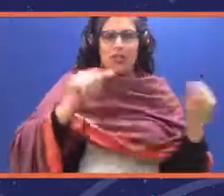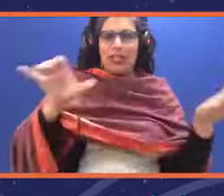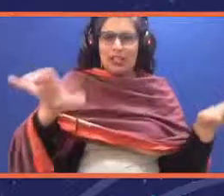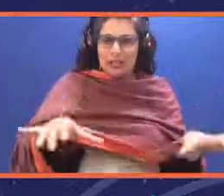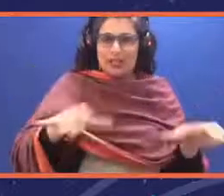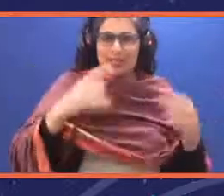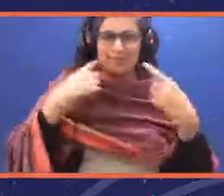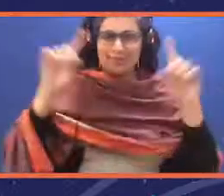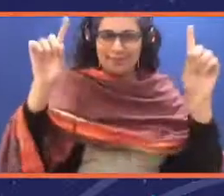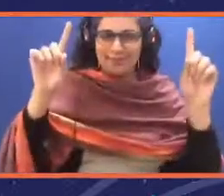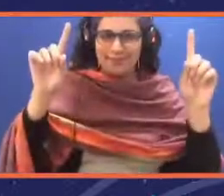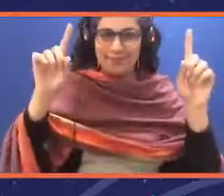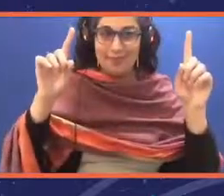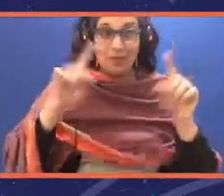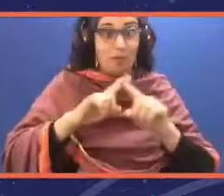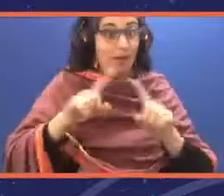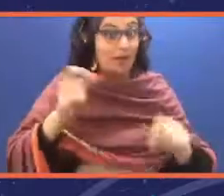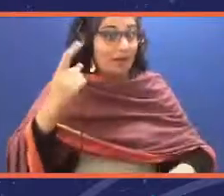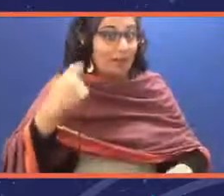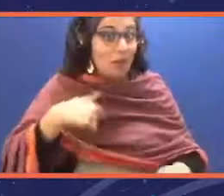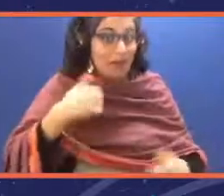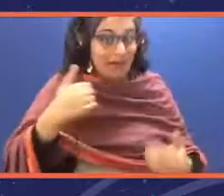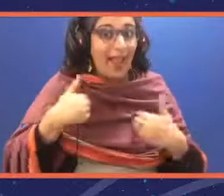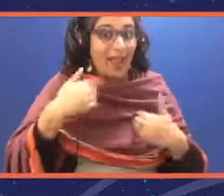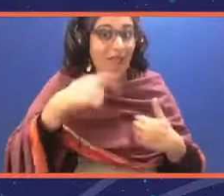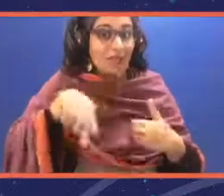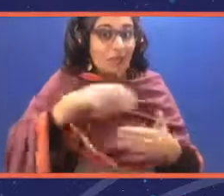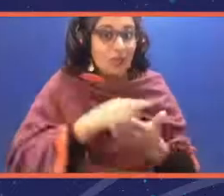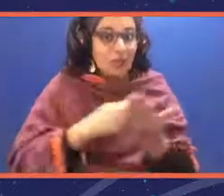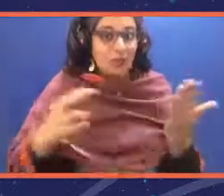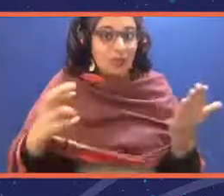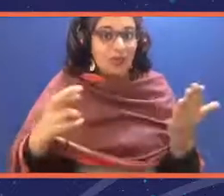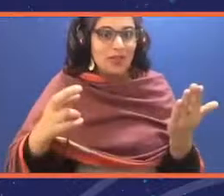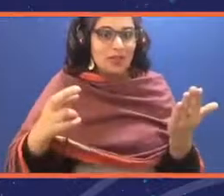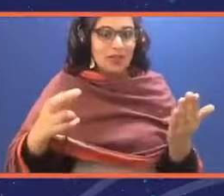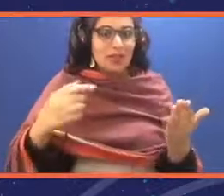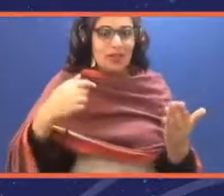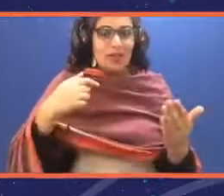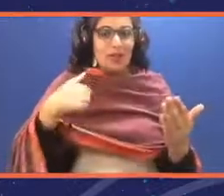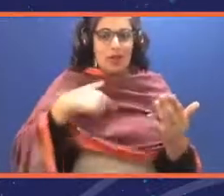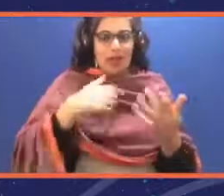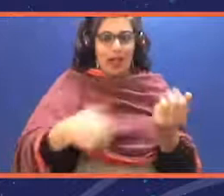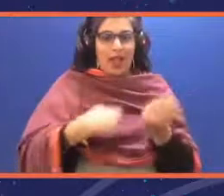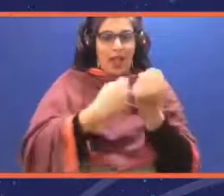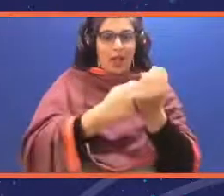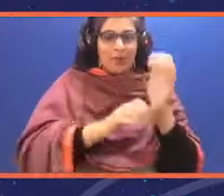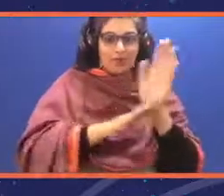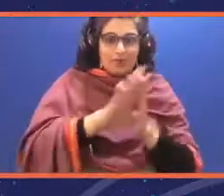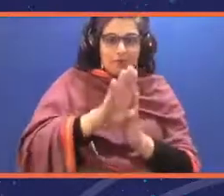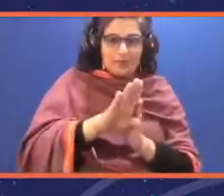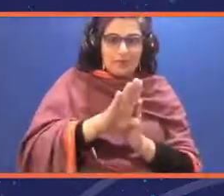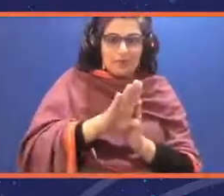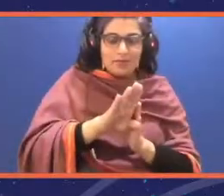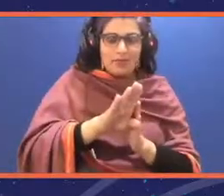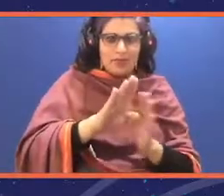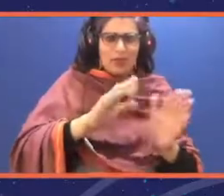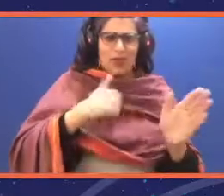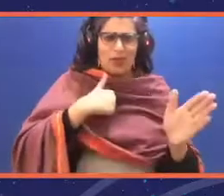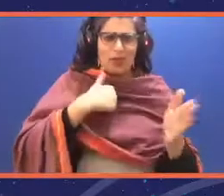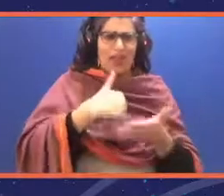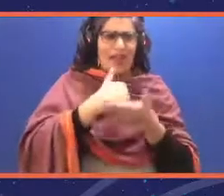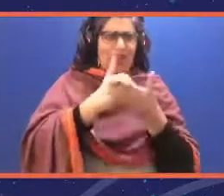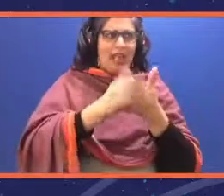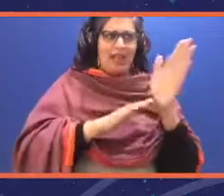those resources because we helped to build them. We helped to build a national financial commons called Seed